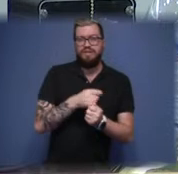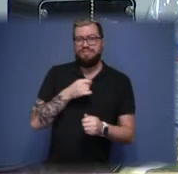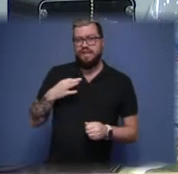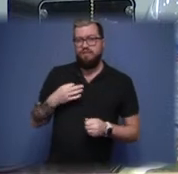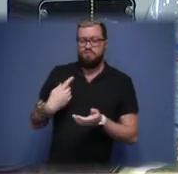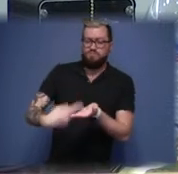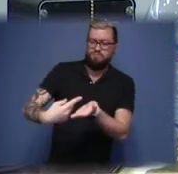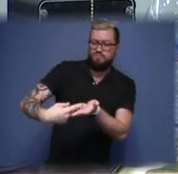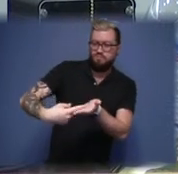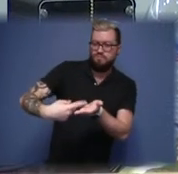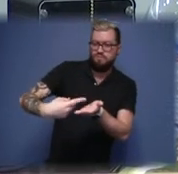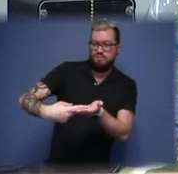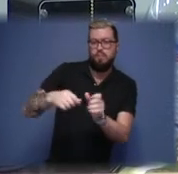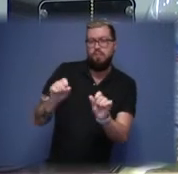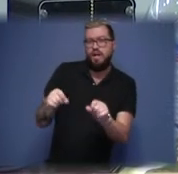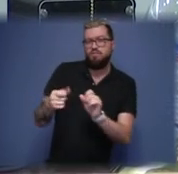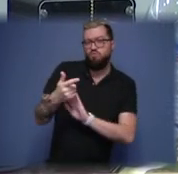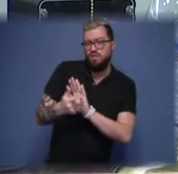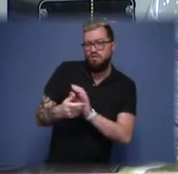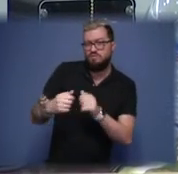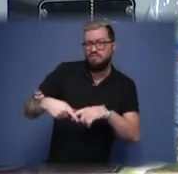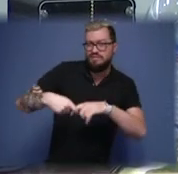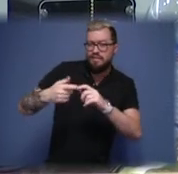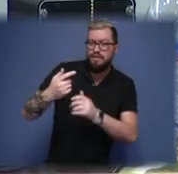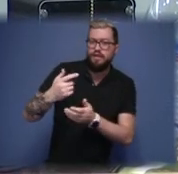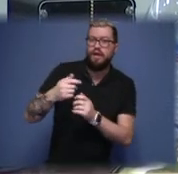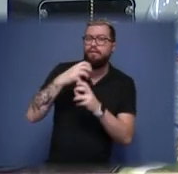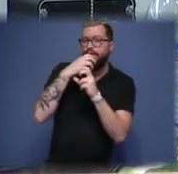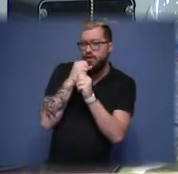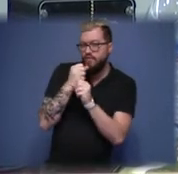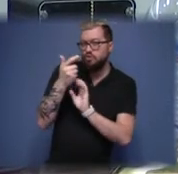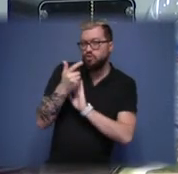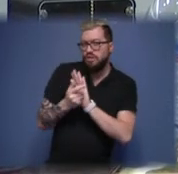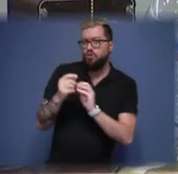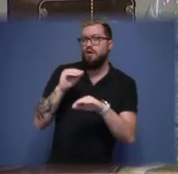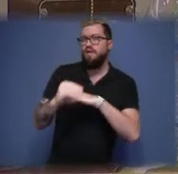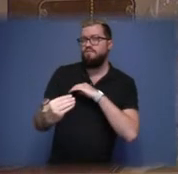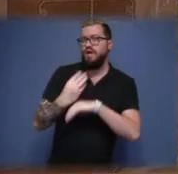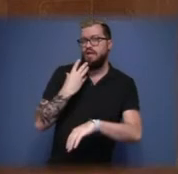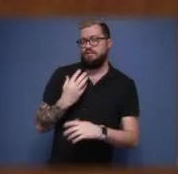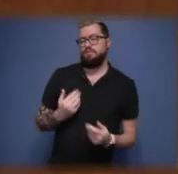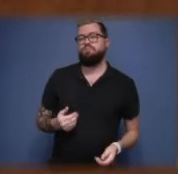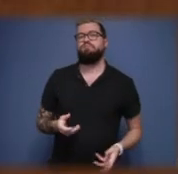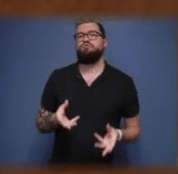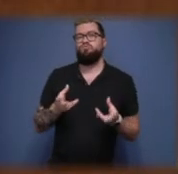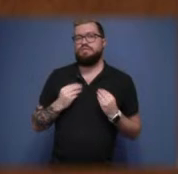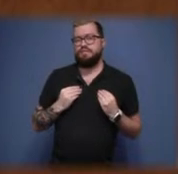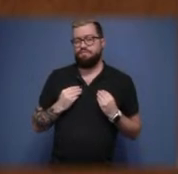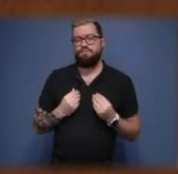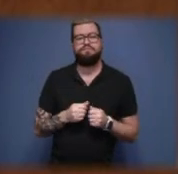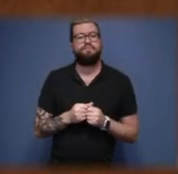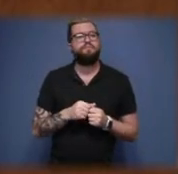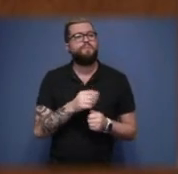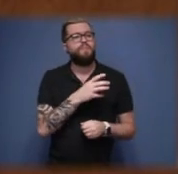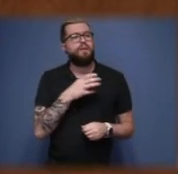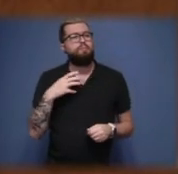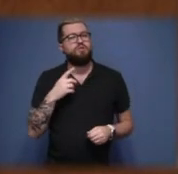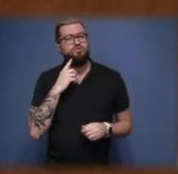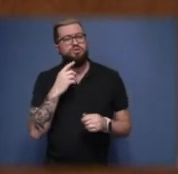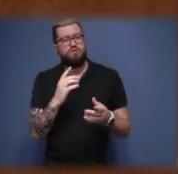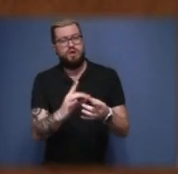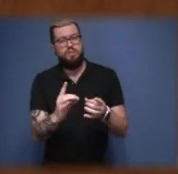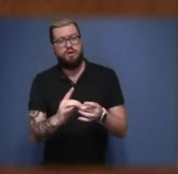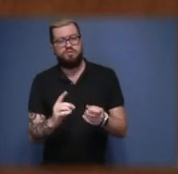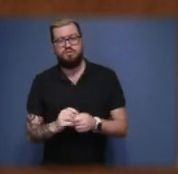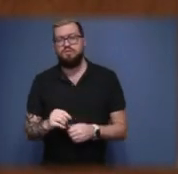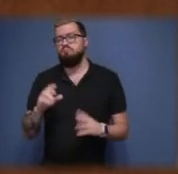pending a prospective litigation and to receive confidential legal advice. Thank you. Commissioner comments. Commissioner DiGirolamo?